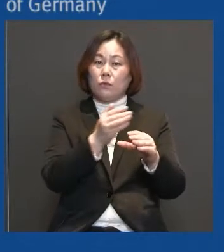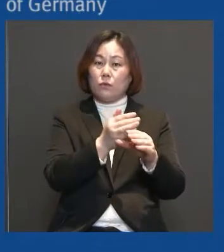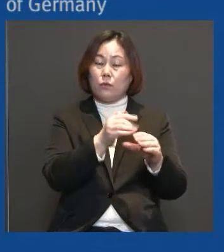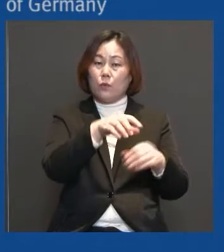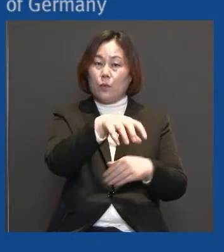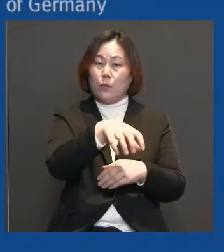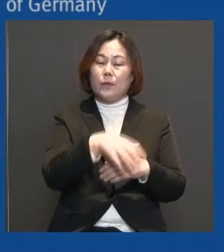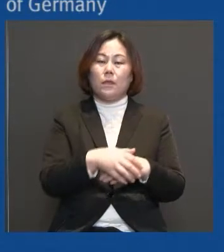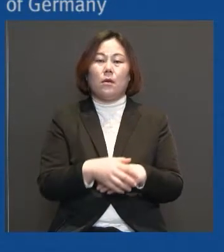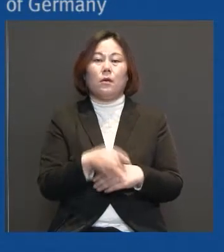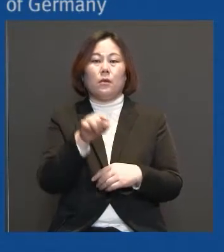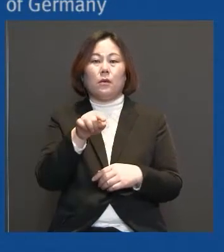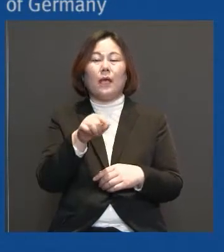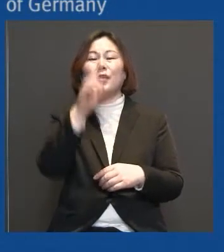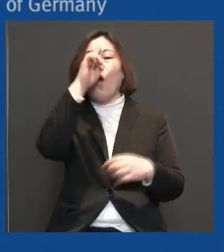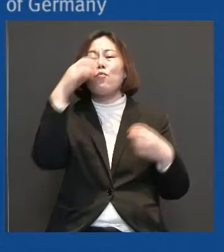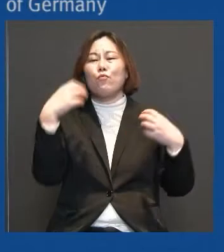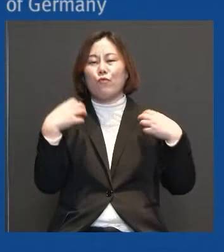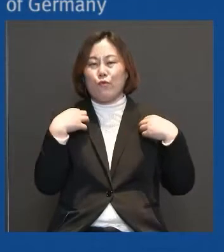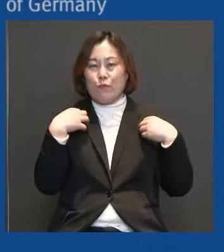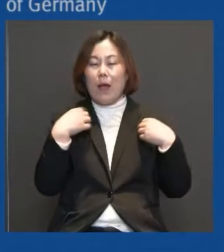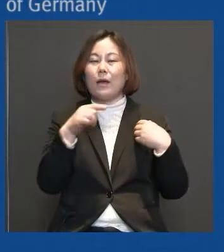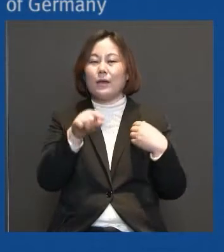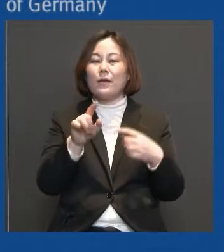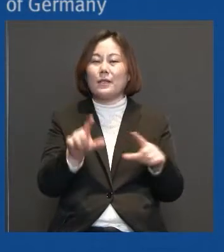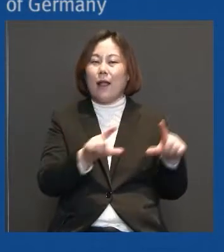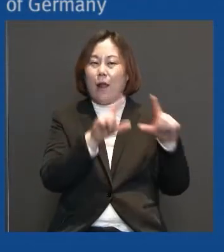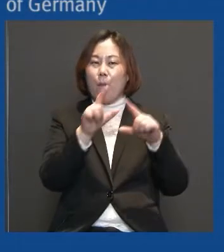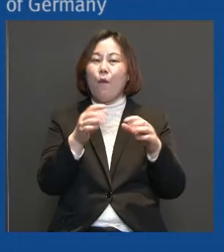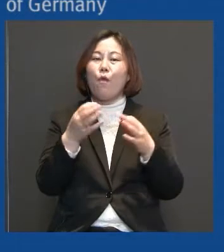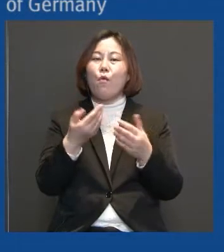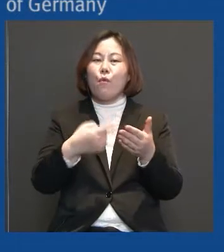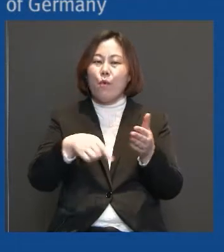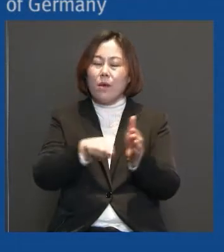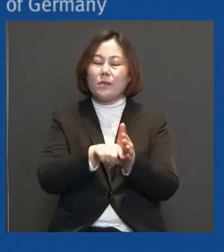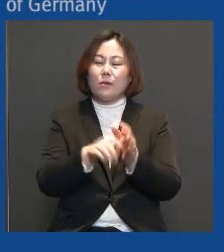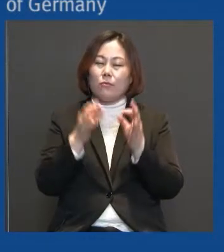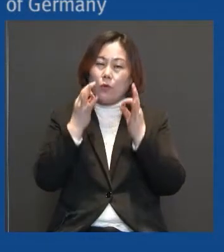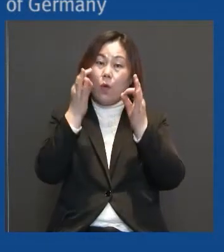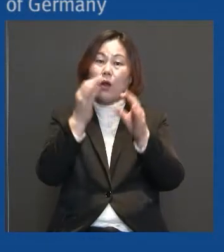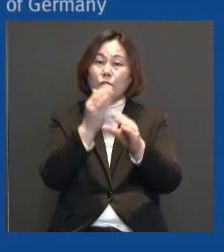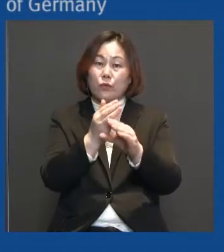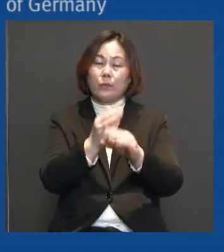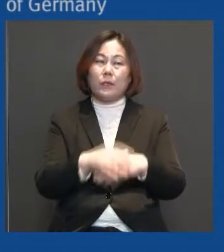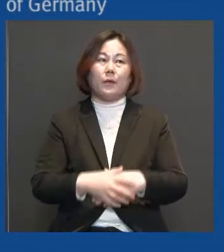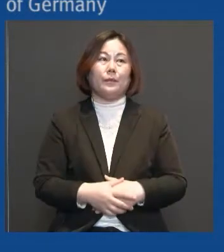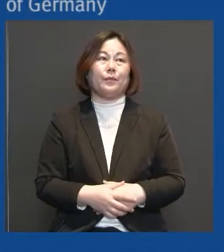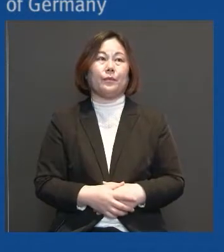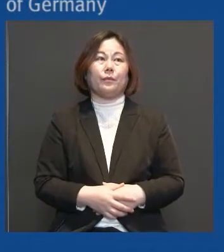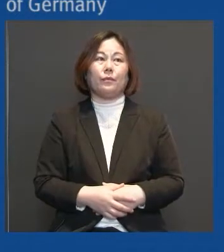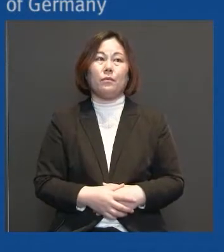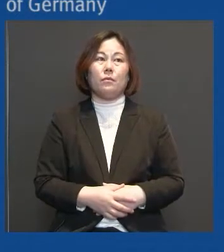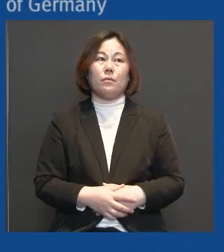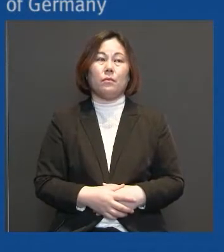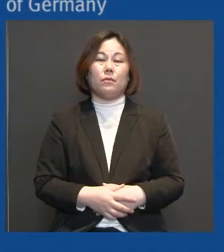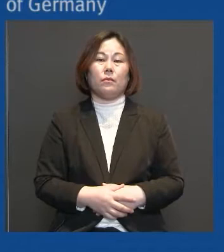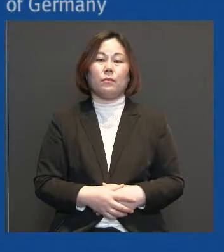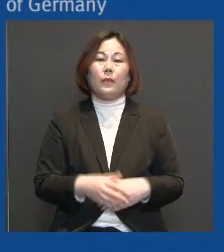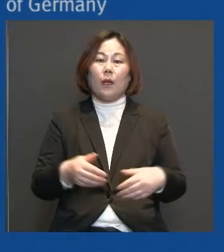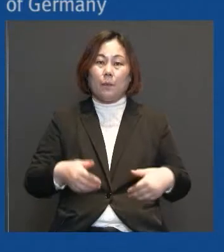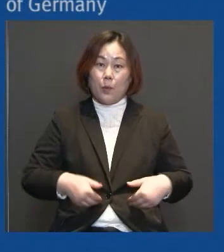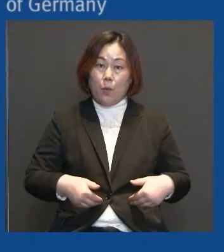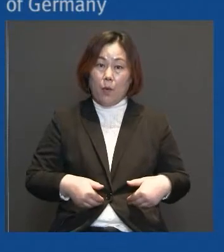of the life of elderly people. So providing them with the support they need is one of the